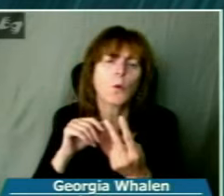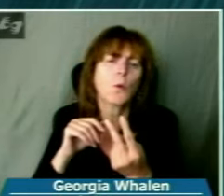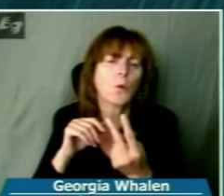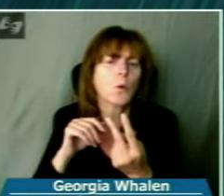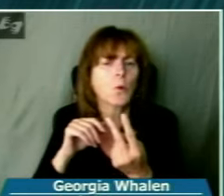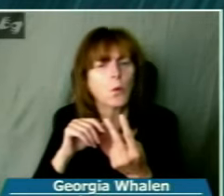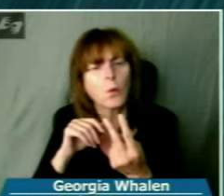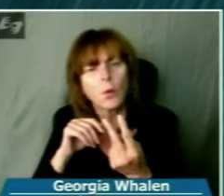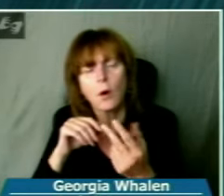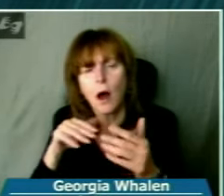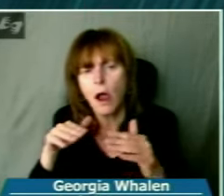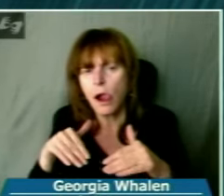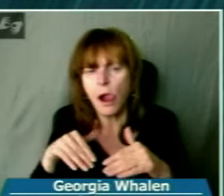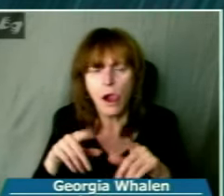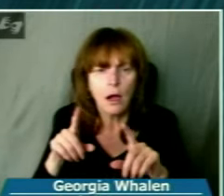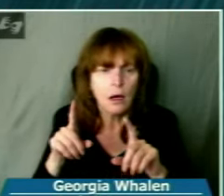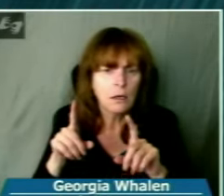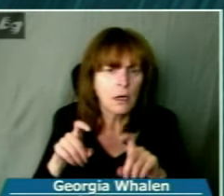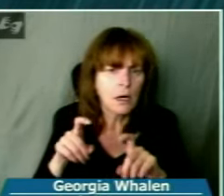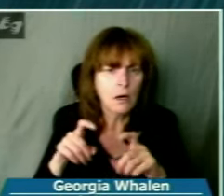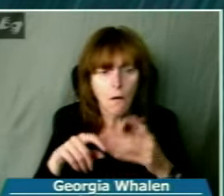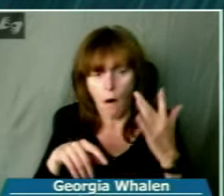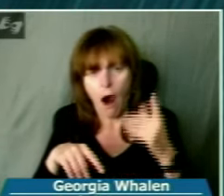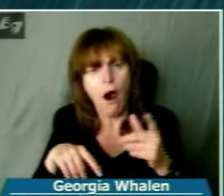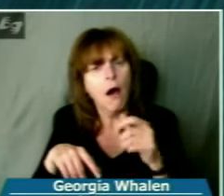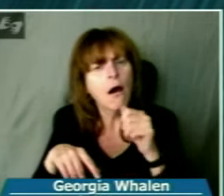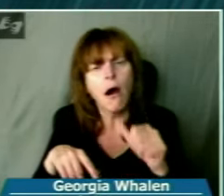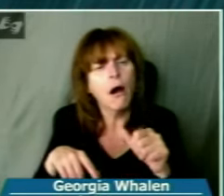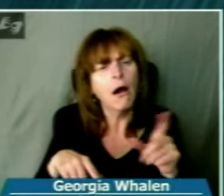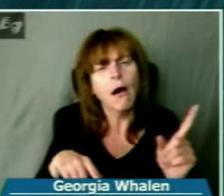work and they'll get tested, but we're essentially complete.